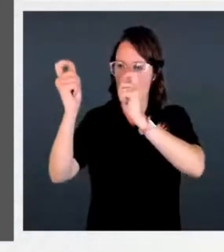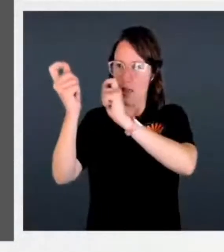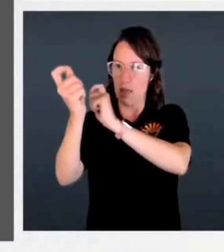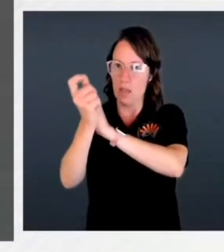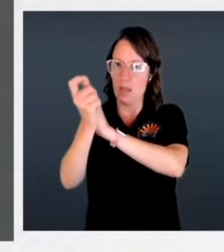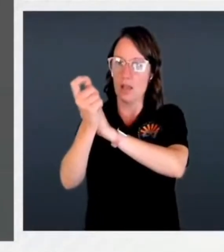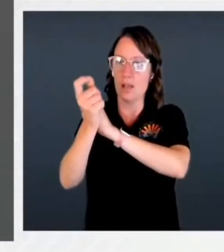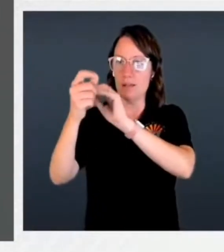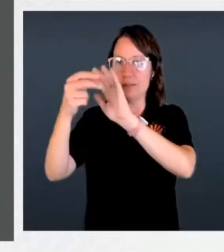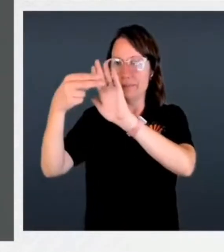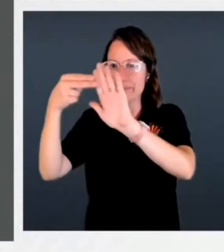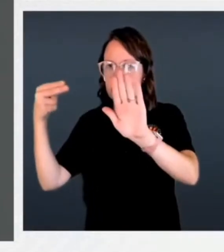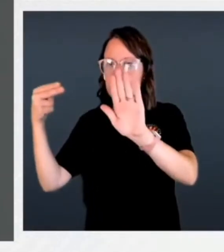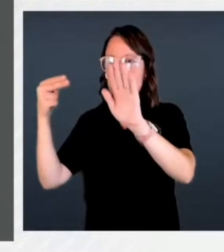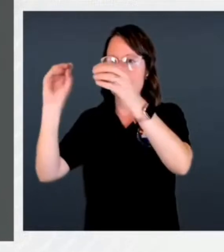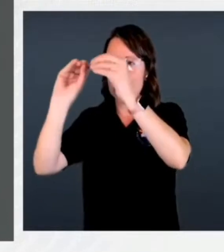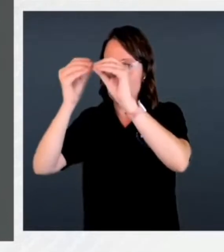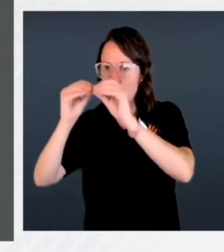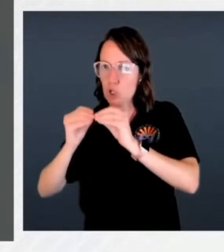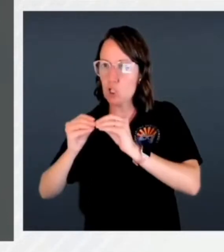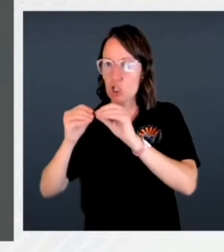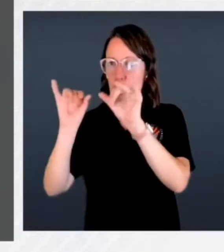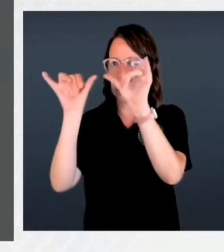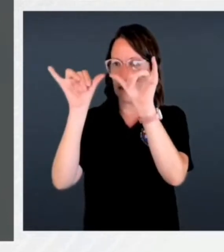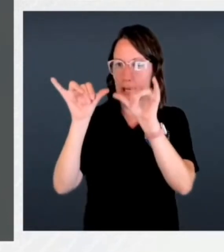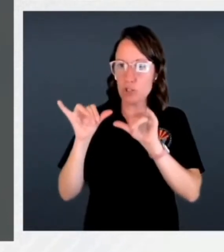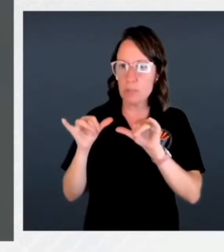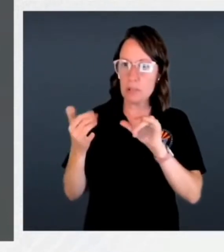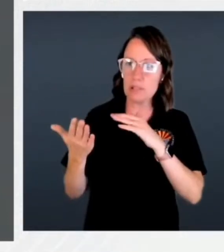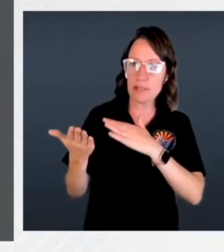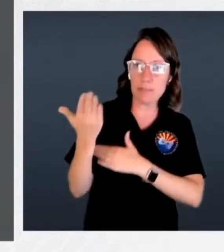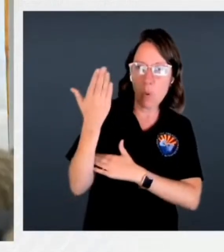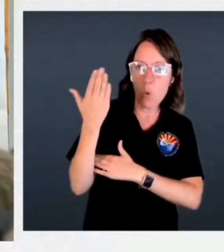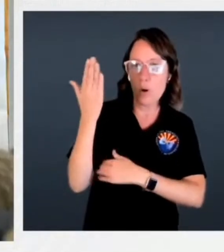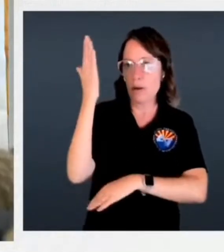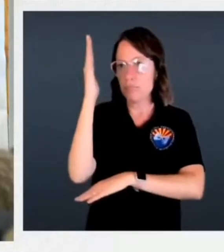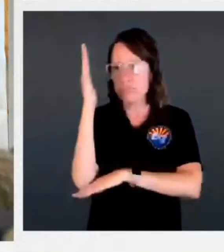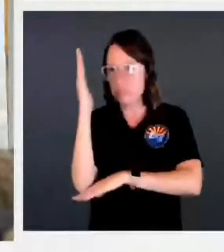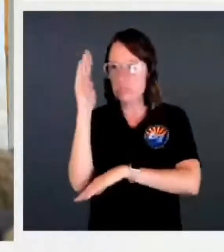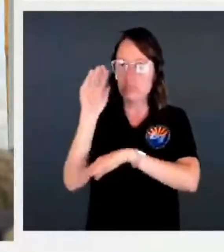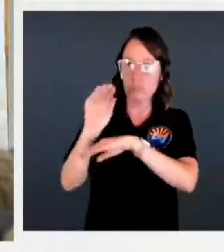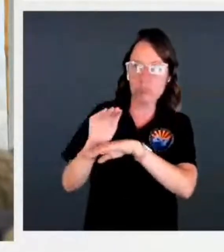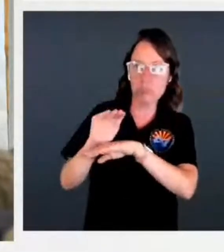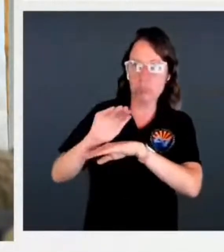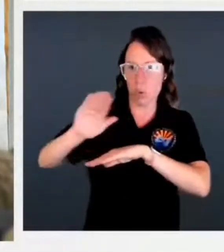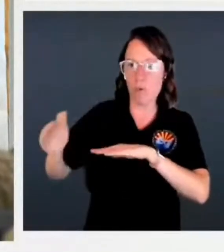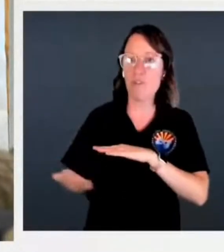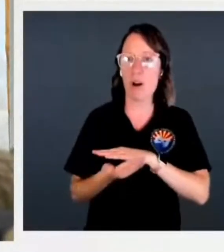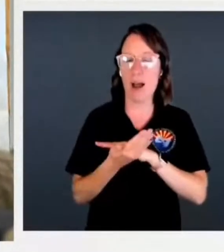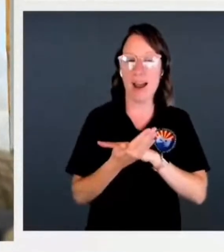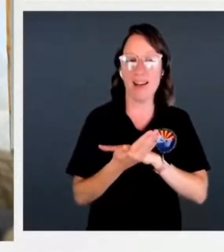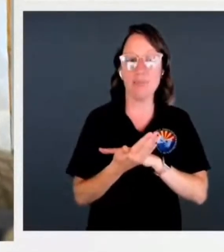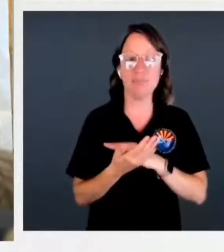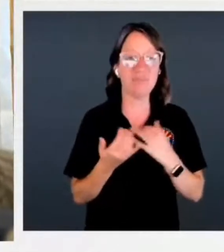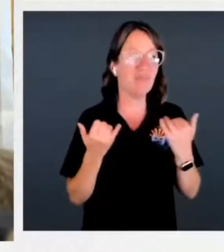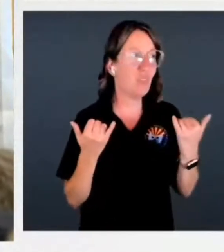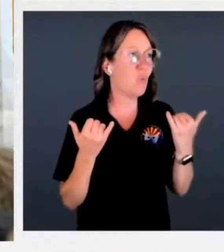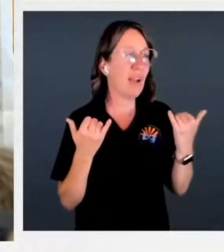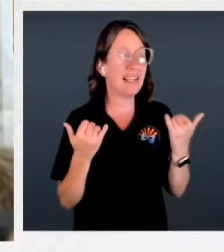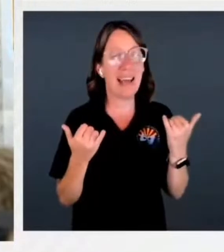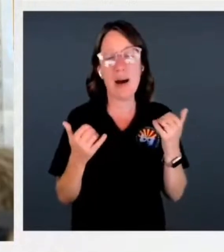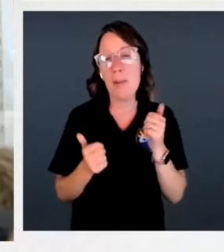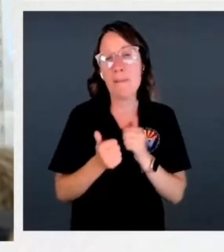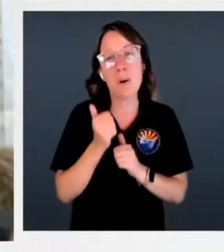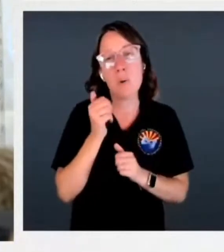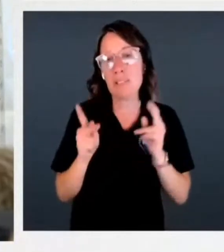morning, afternoon, evening, overnight. And, you know, at times like this, air quality is not the first thing on anybody's